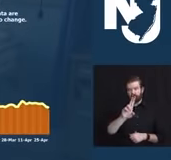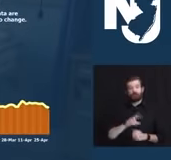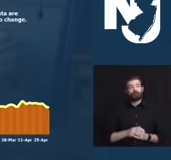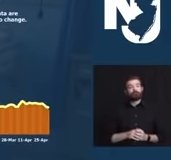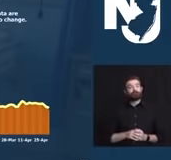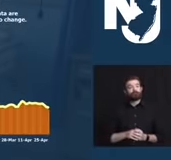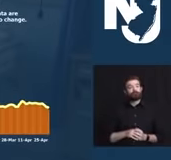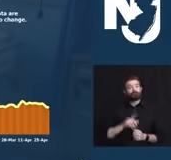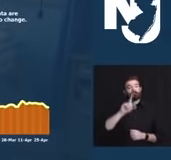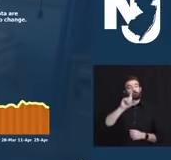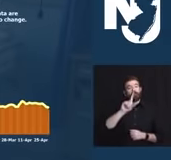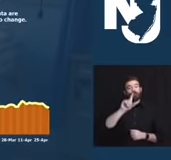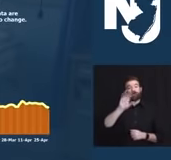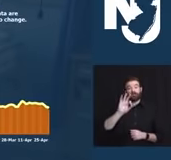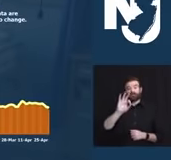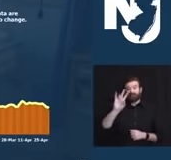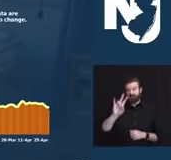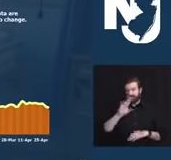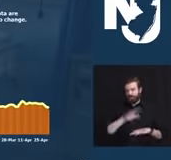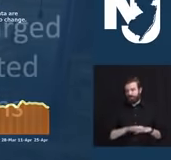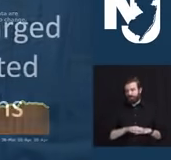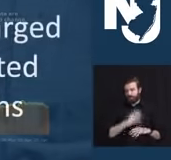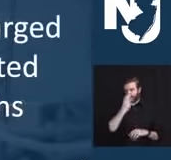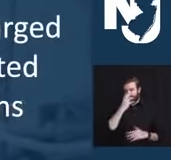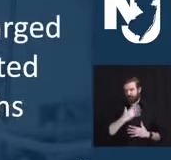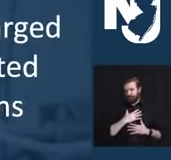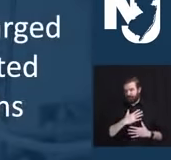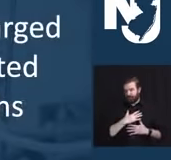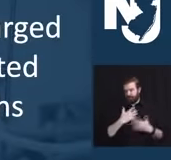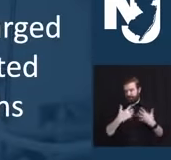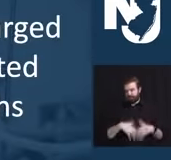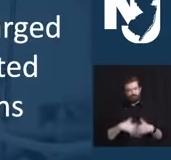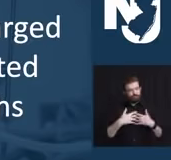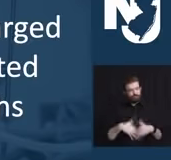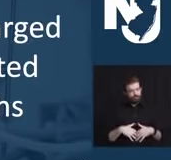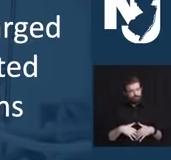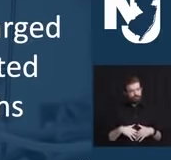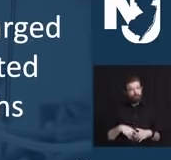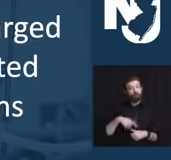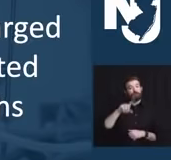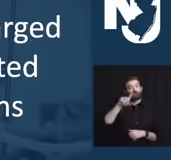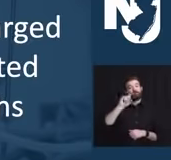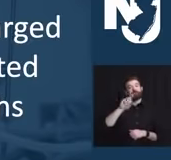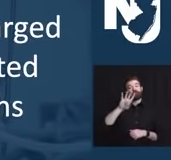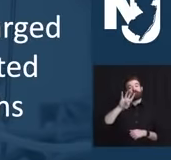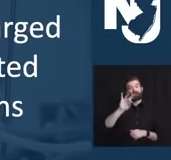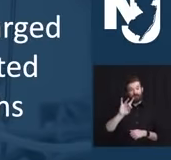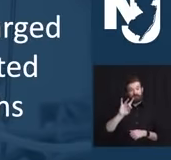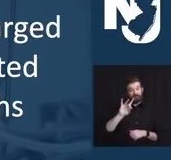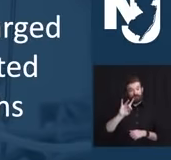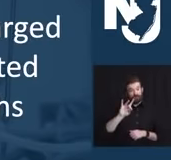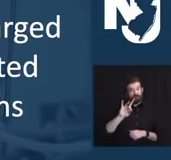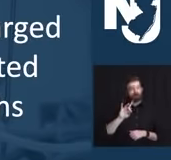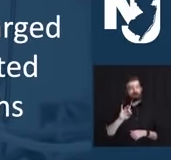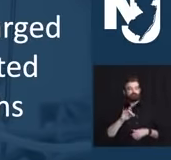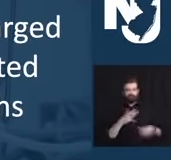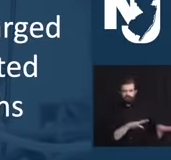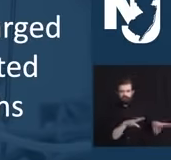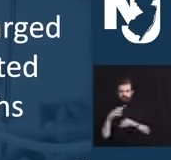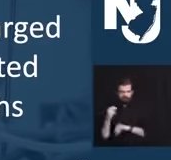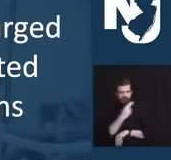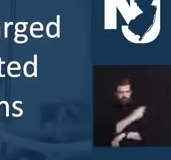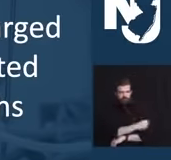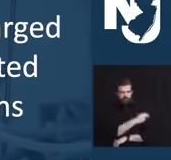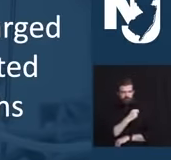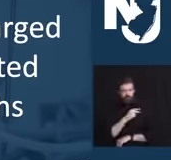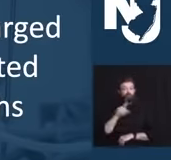requiring ventilators. Throughout the day yesterday, 148 live patients left, 128 were admitted,